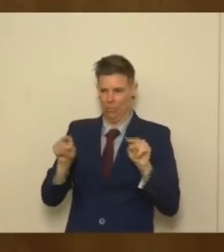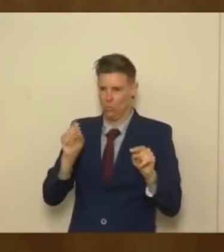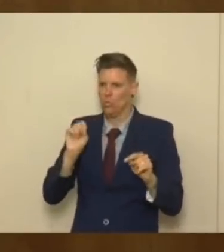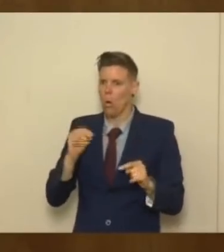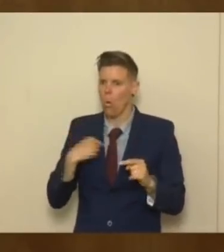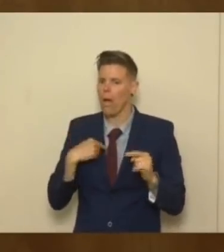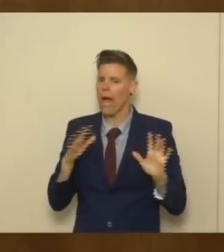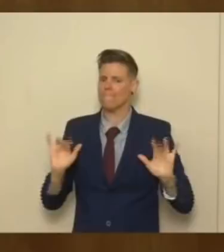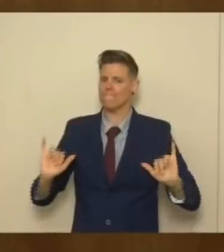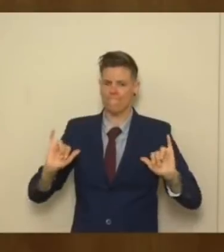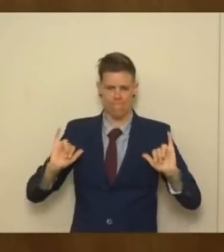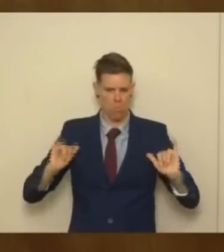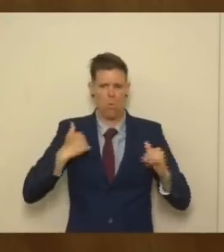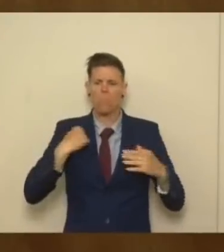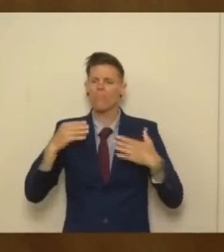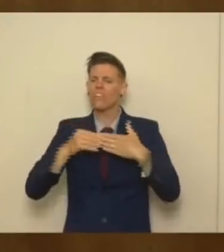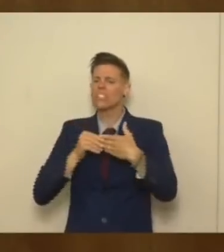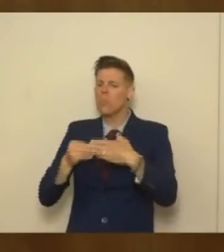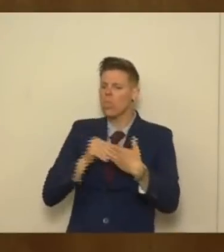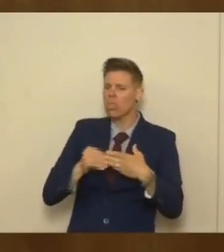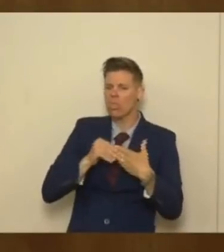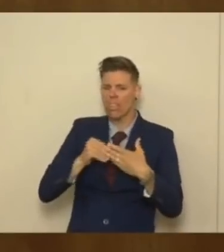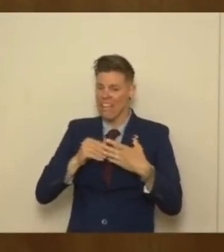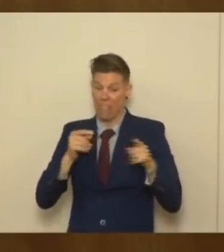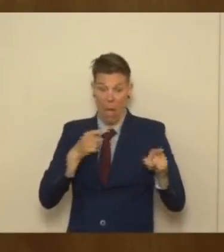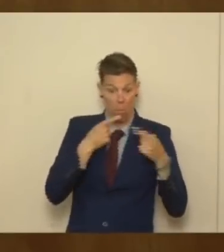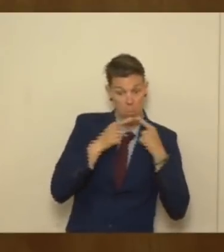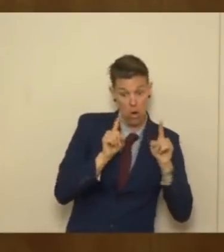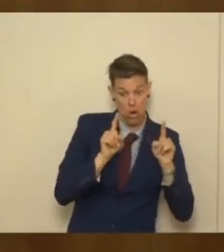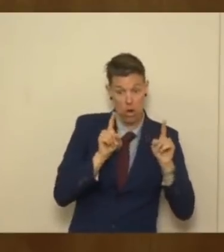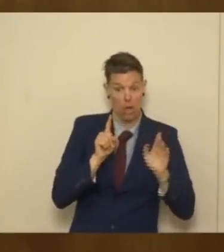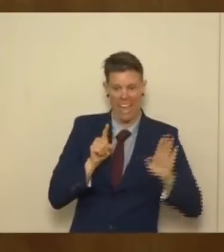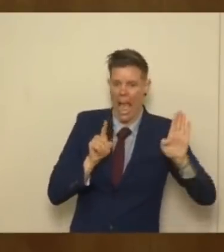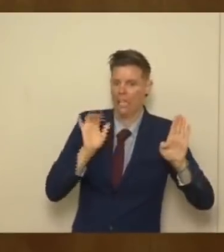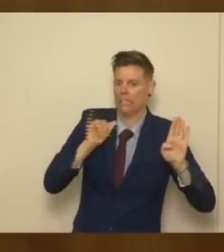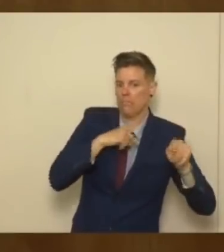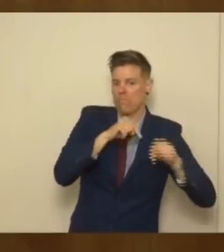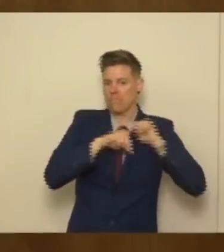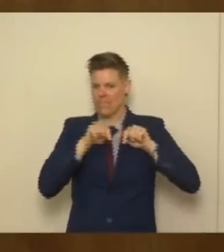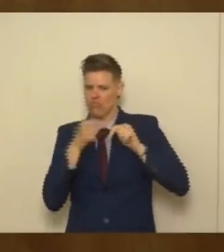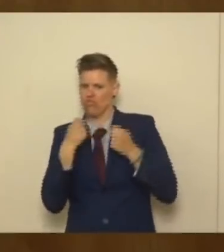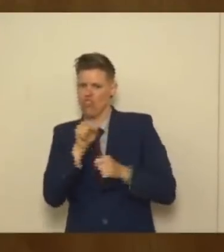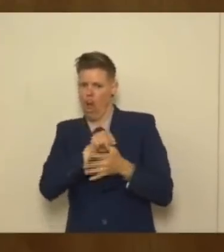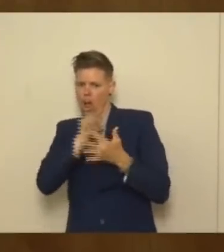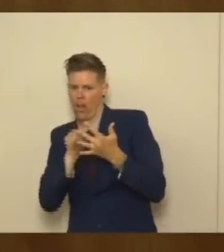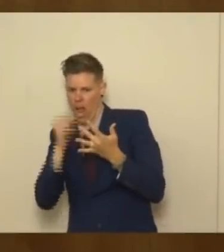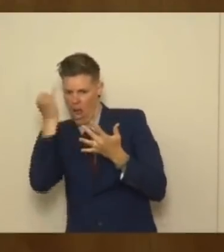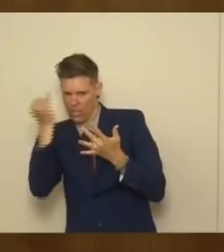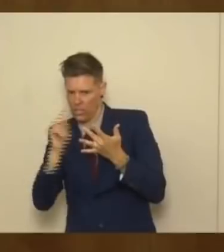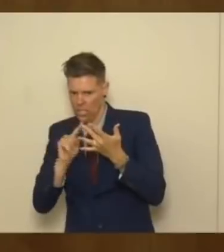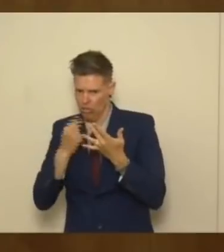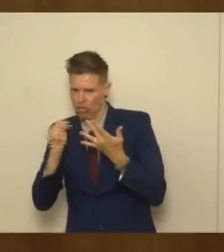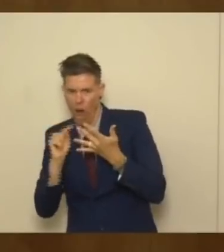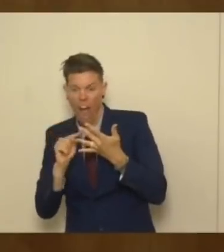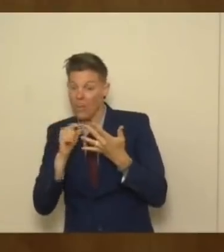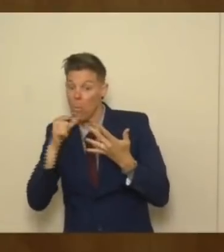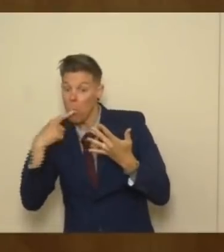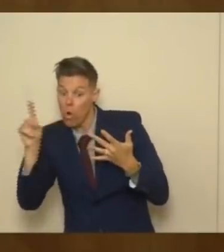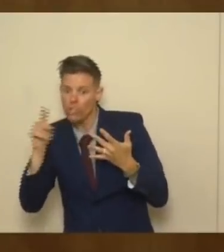combine different models as we need to quickly, rather than having to take a long time off to rearrange how